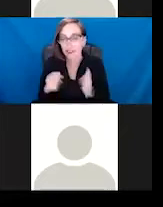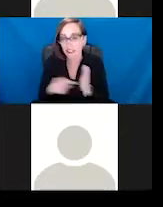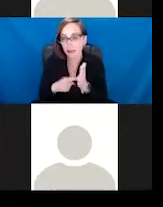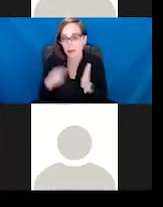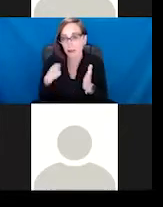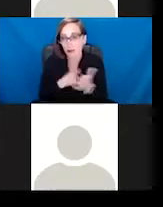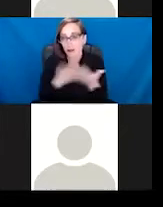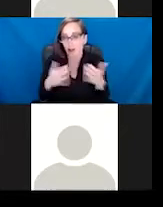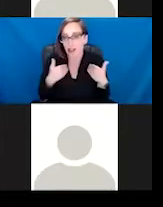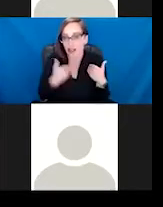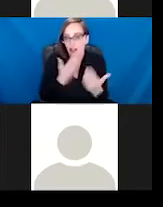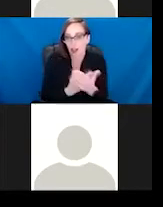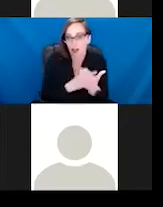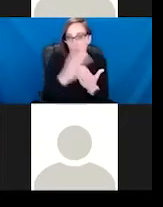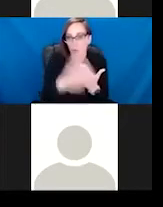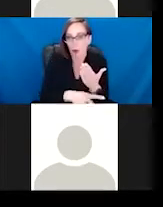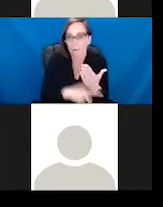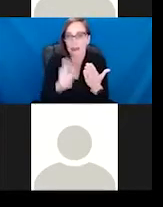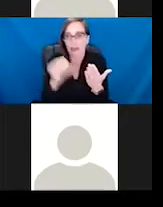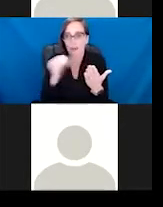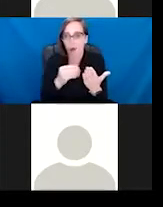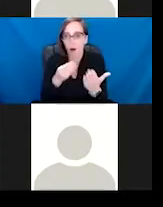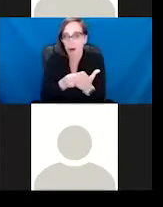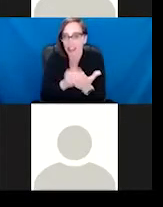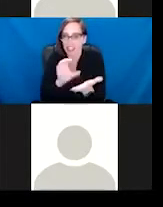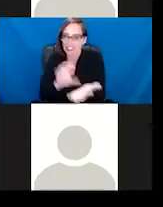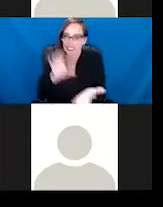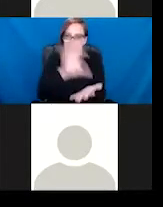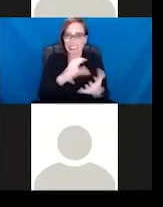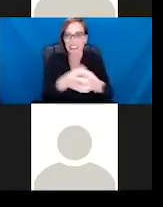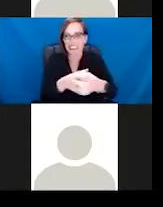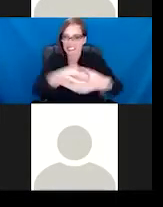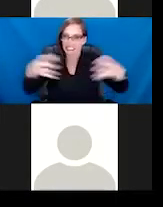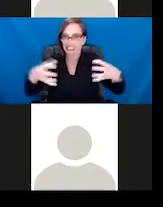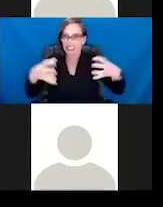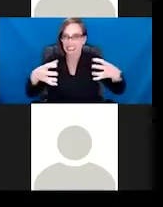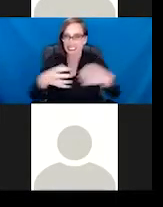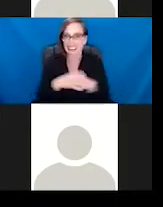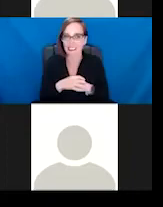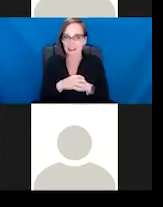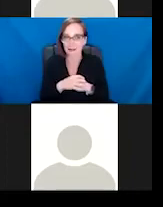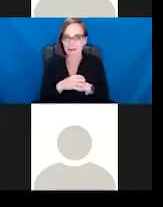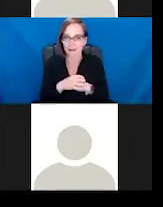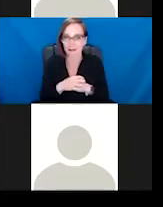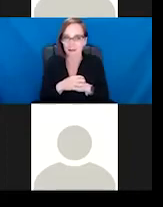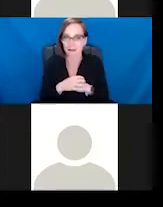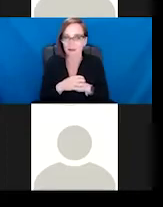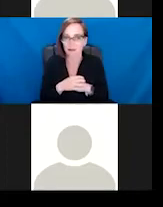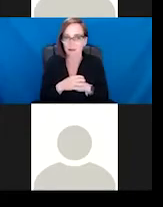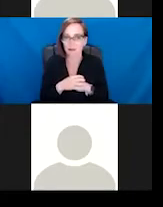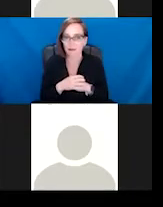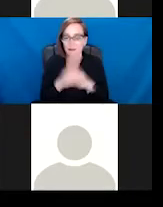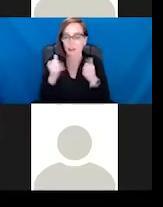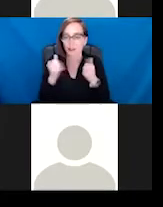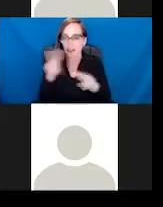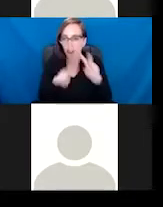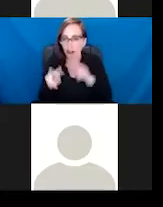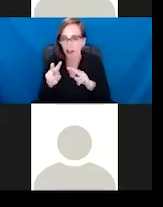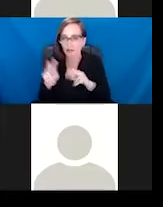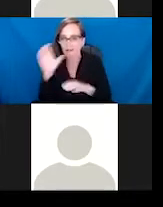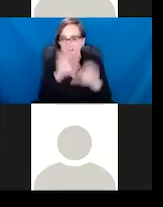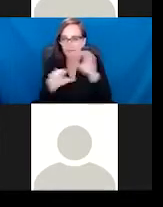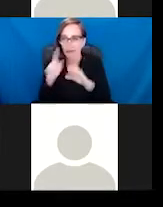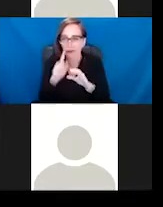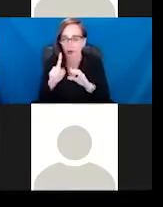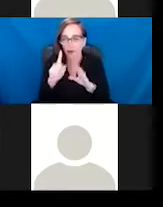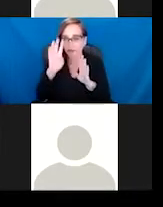this is about maybe not reinventing the wheel, but again, looking for innovation, particularly innovation tied to